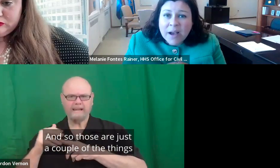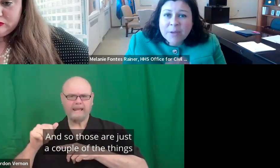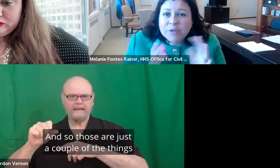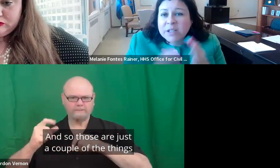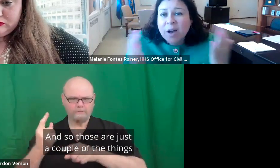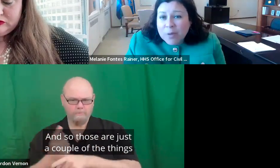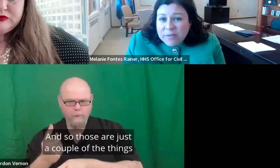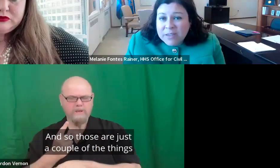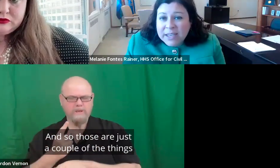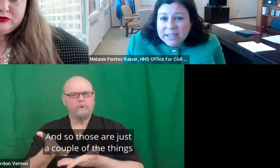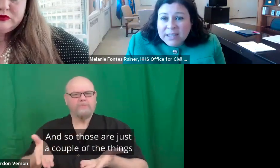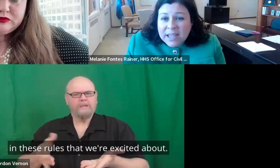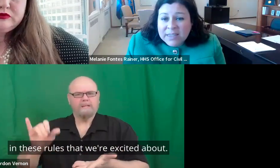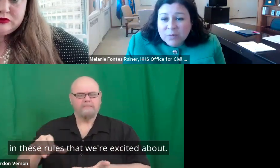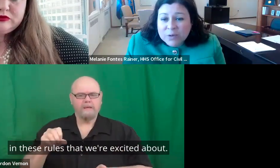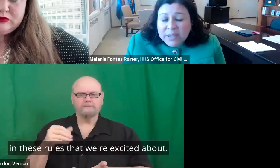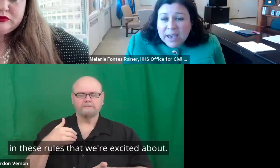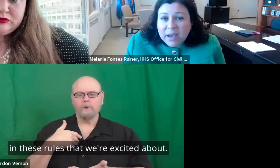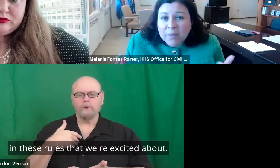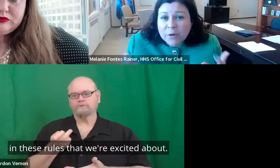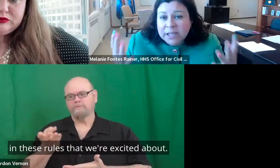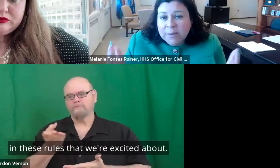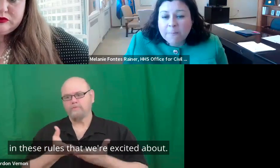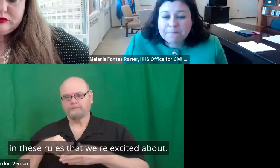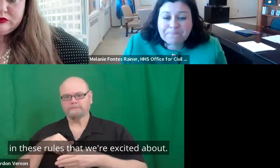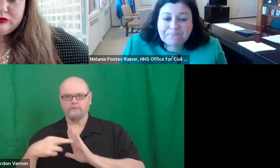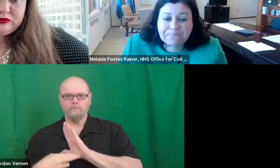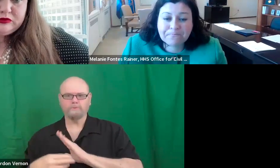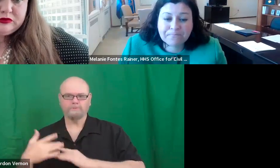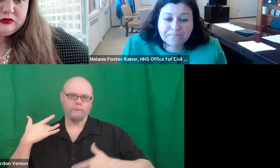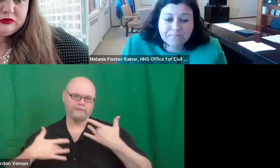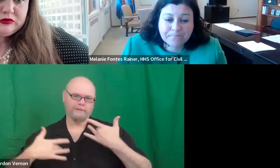so those are just a couple of the things in these rules that we're excited about.